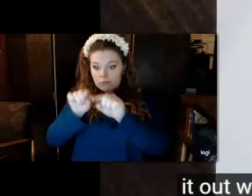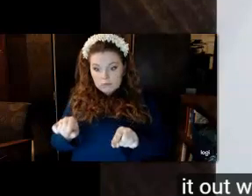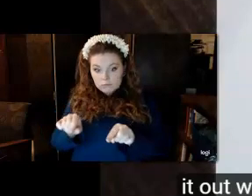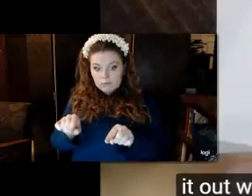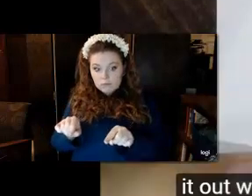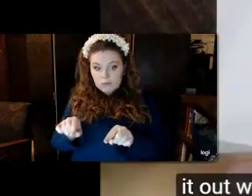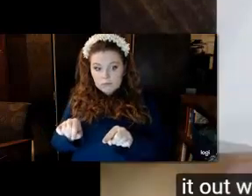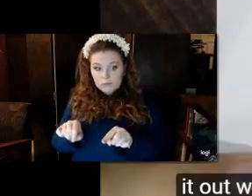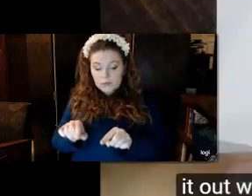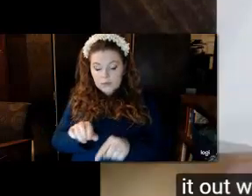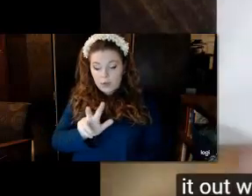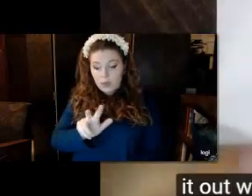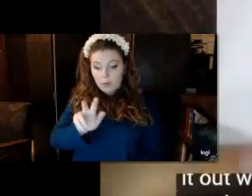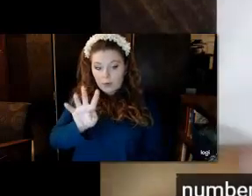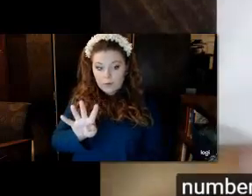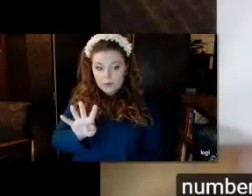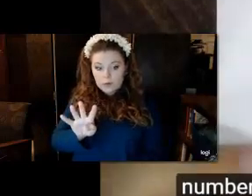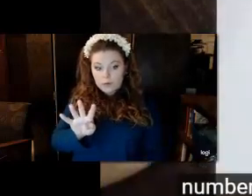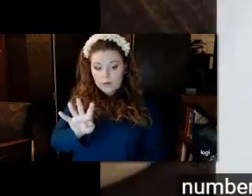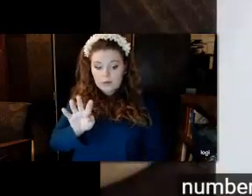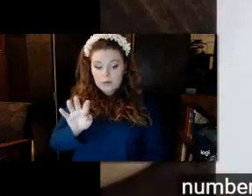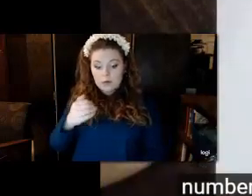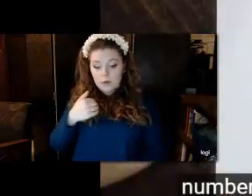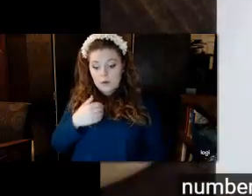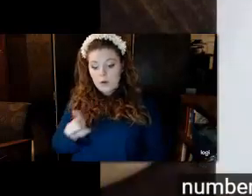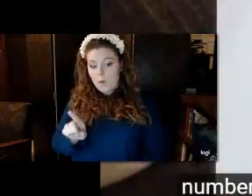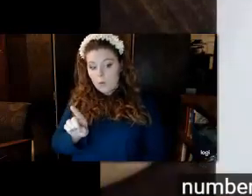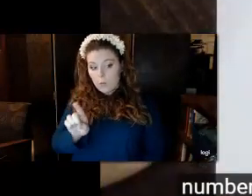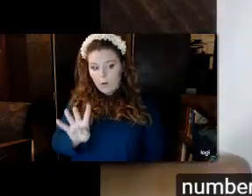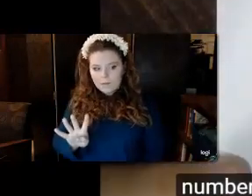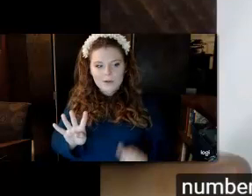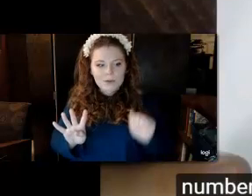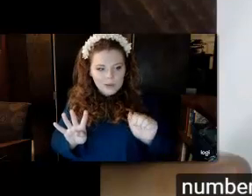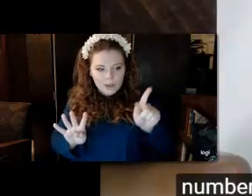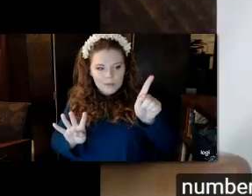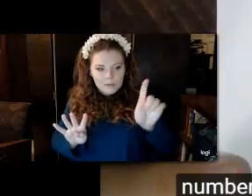3/4 to have 1/4 and 2/4.